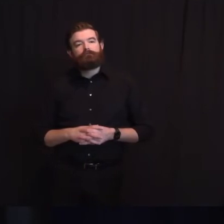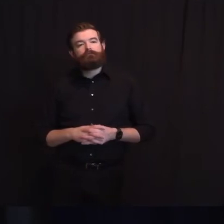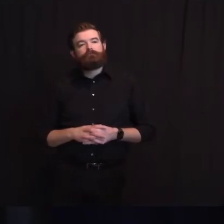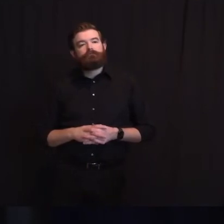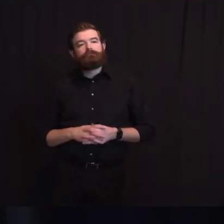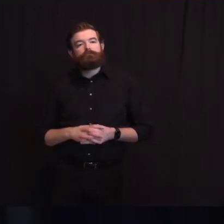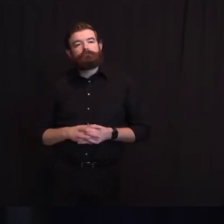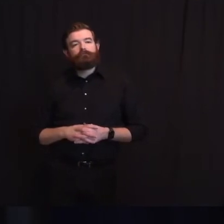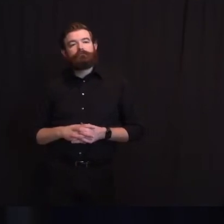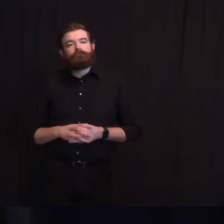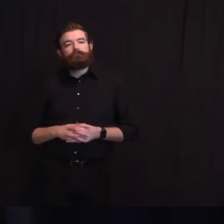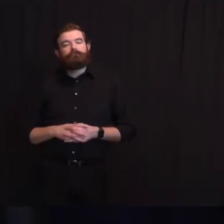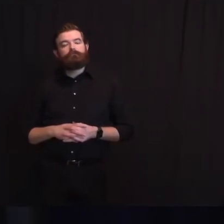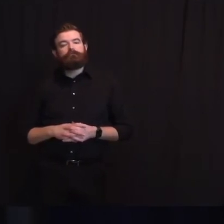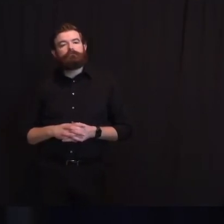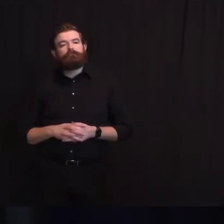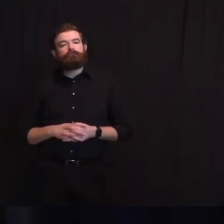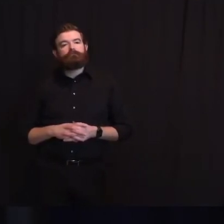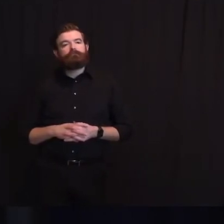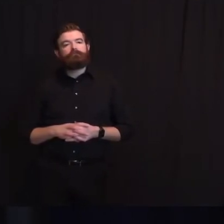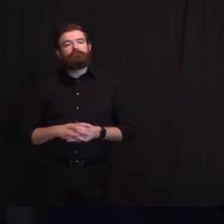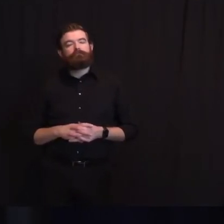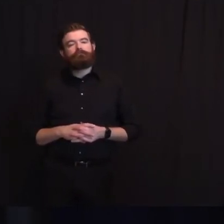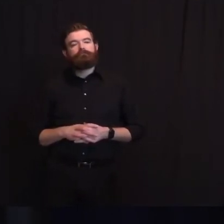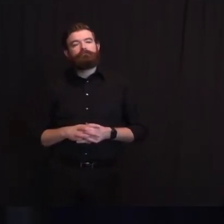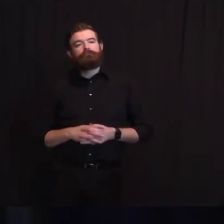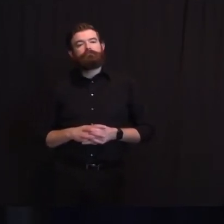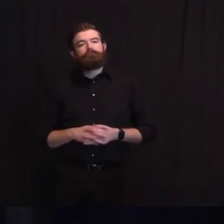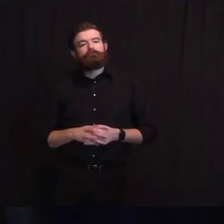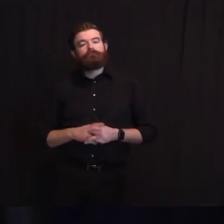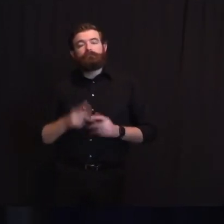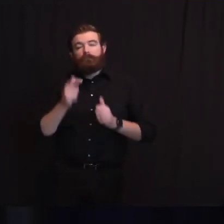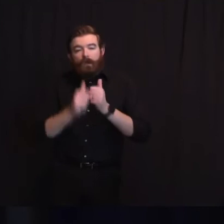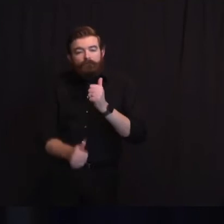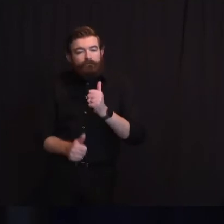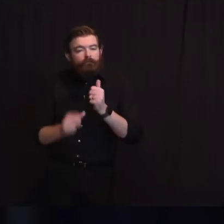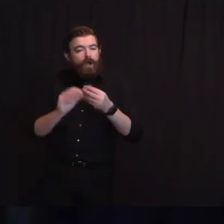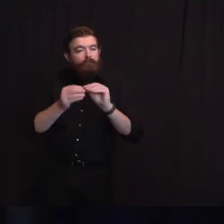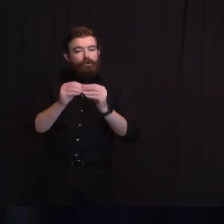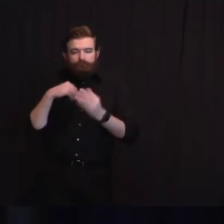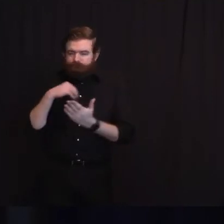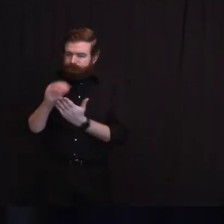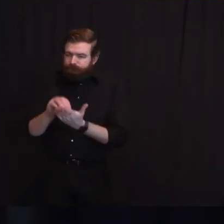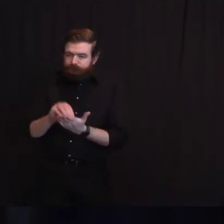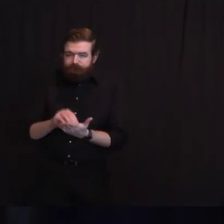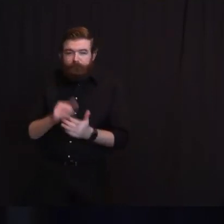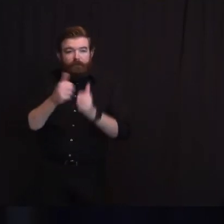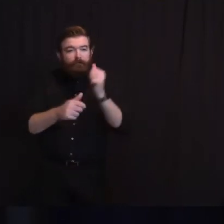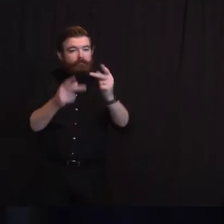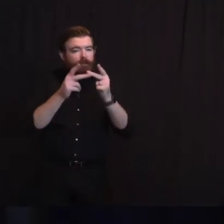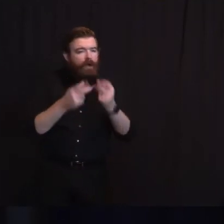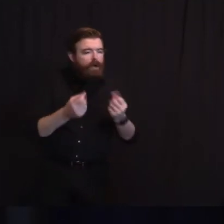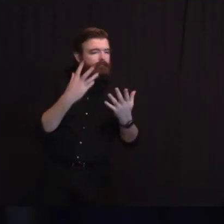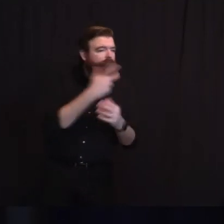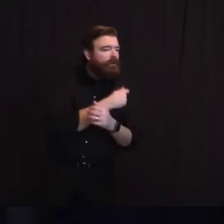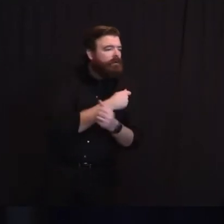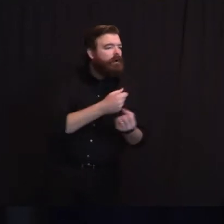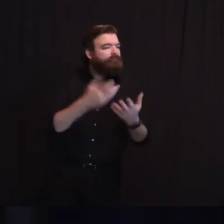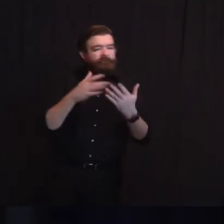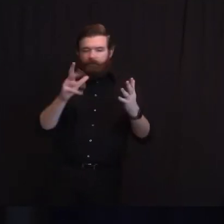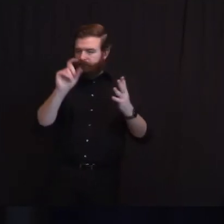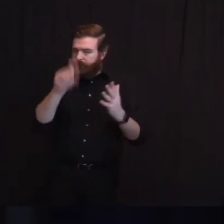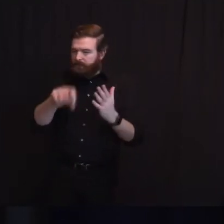pods are required to report to us. And at this point, it's well under 1% wastage.